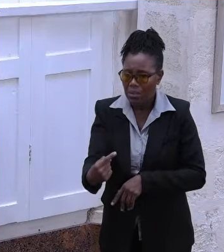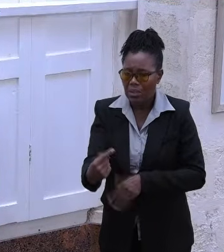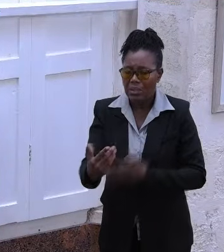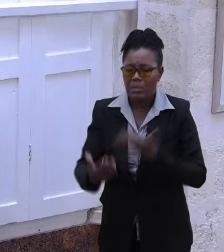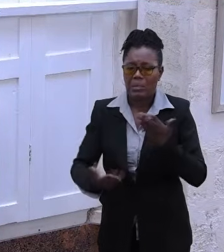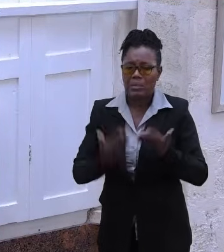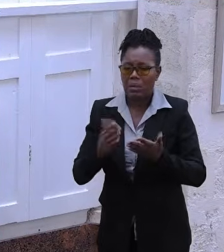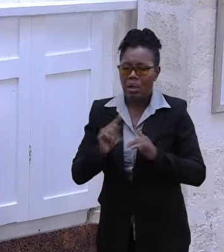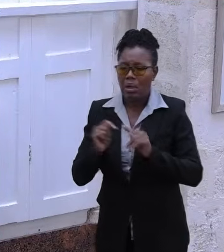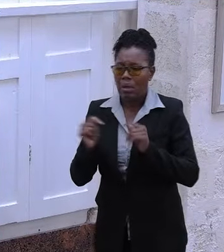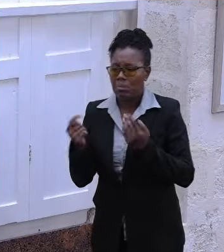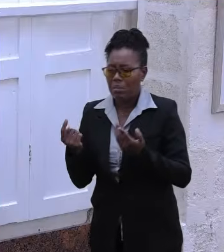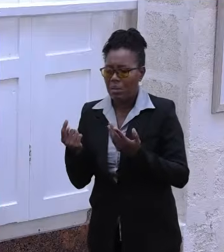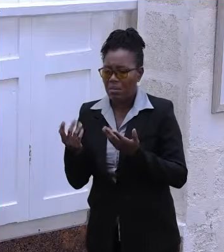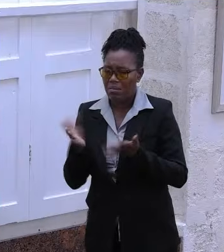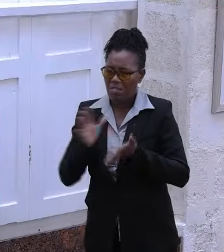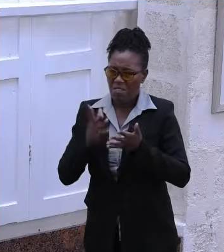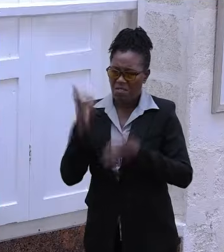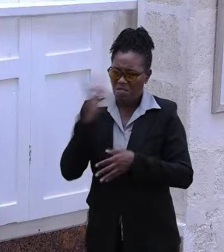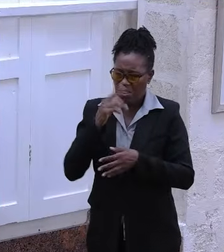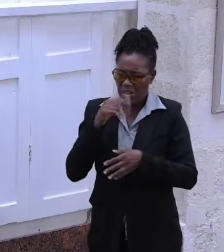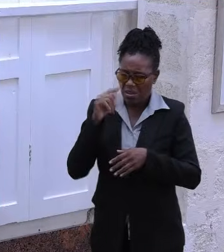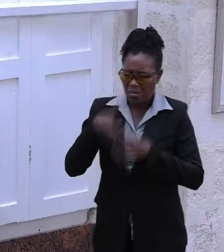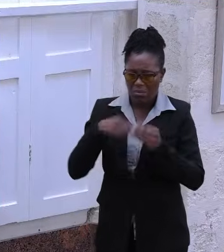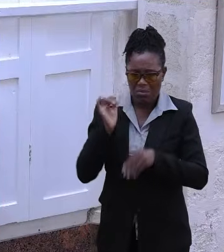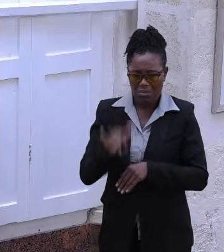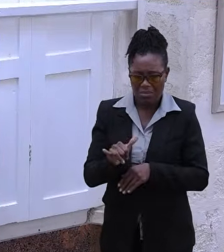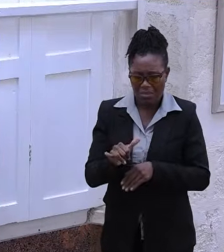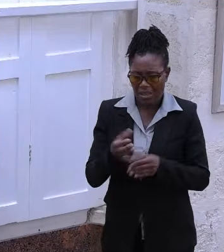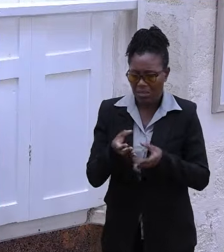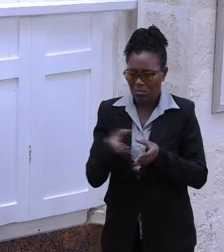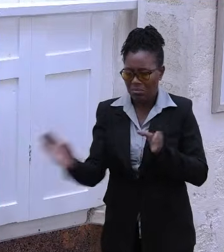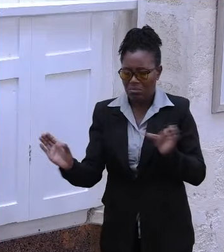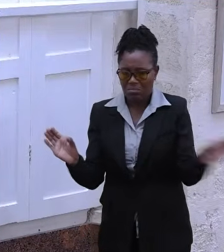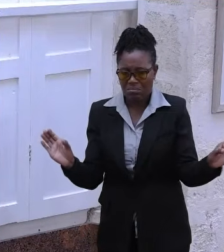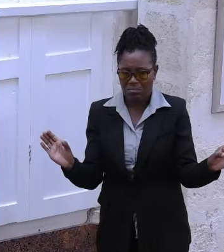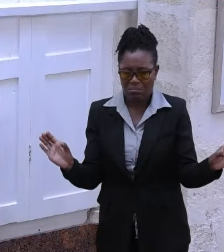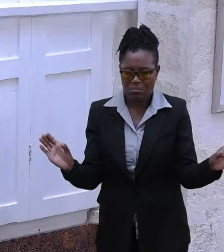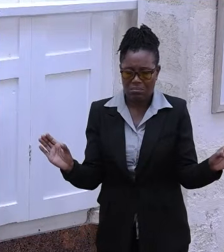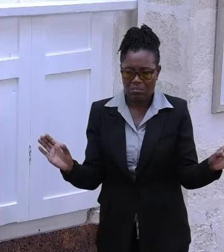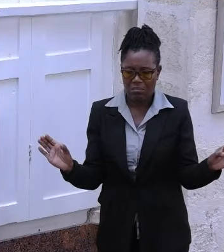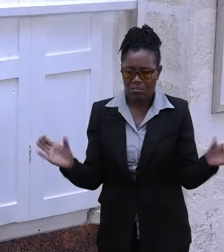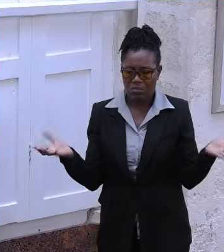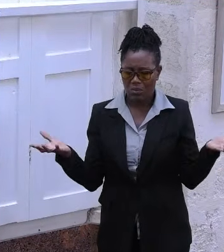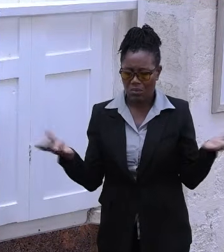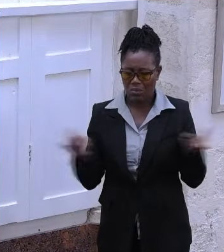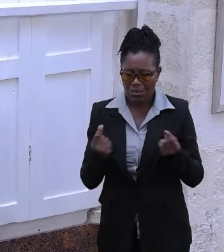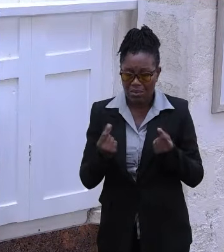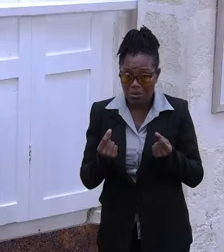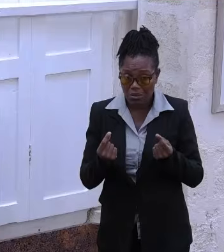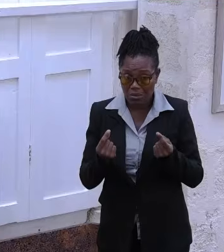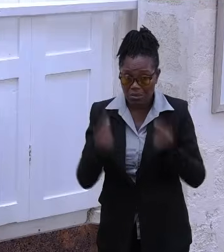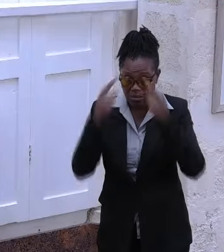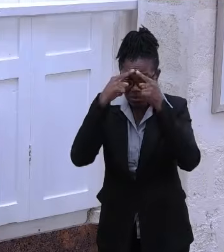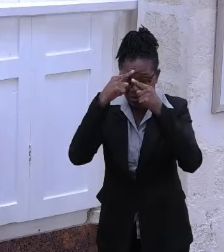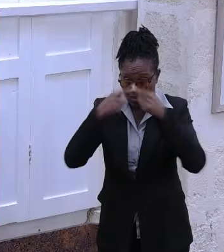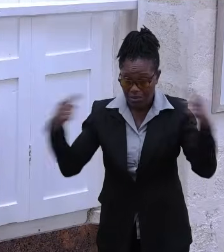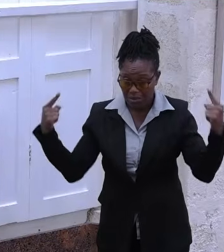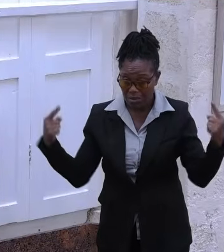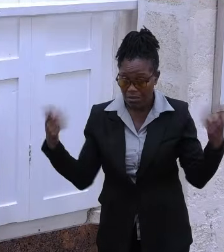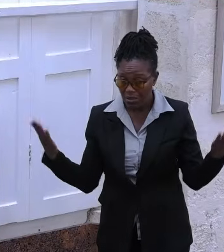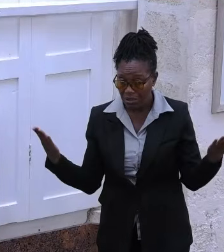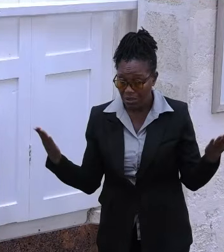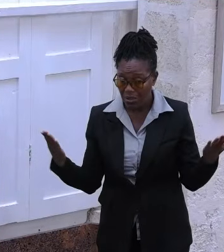arcane about this, and it simply isn't. So what? Do we disagree that we in a